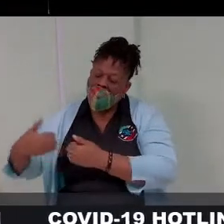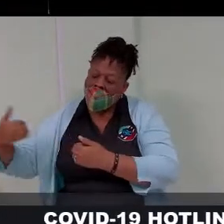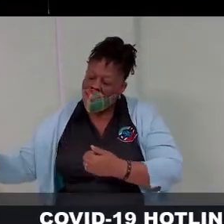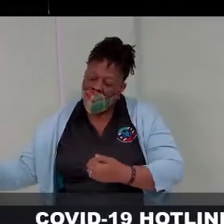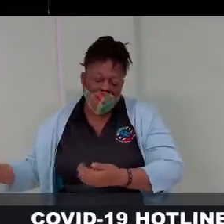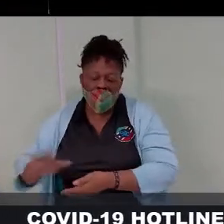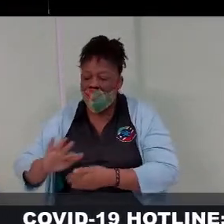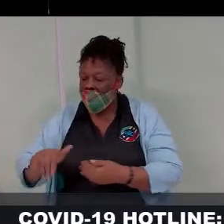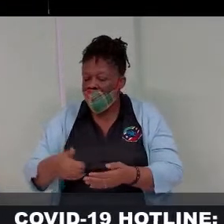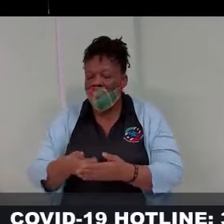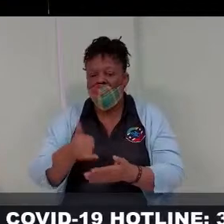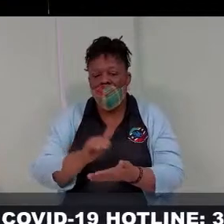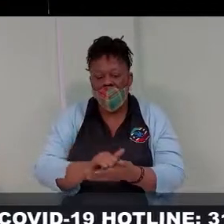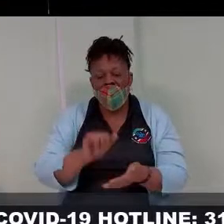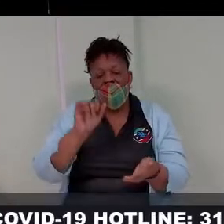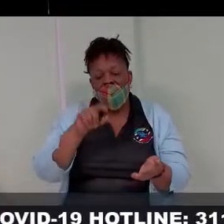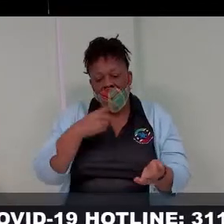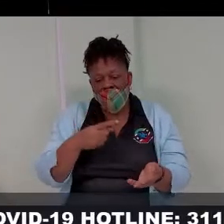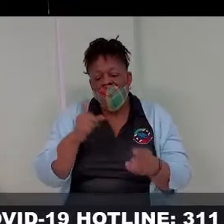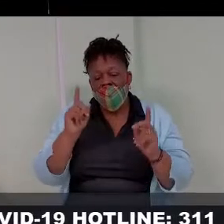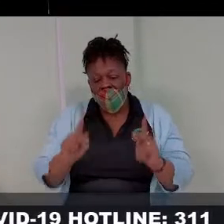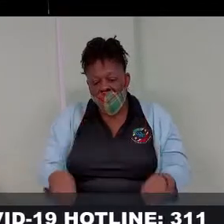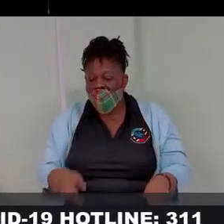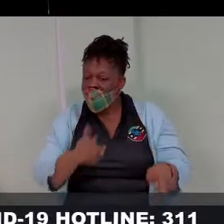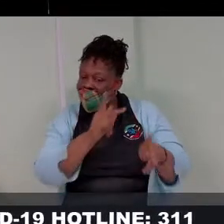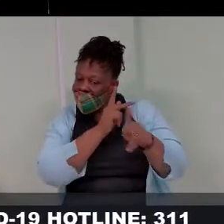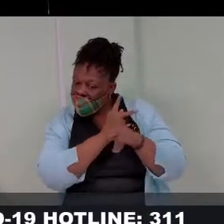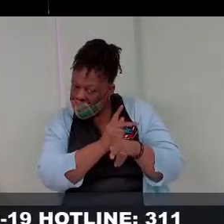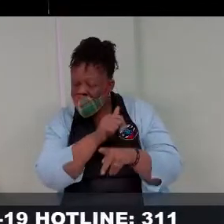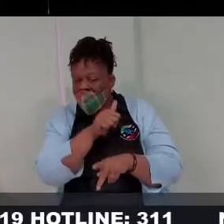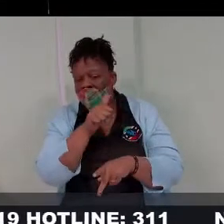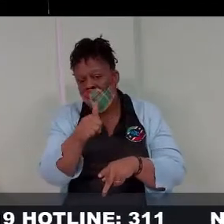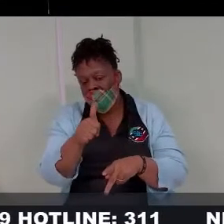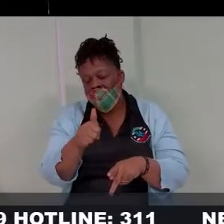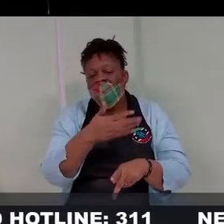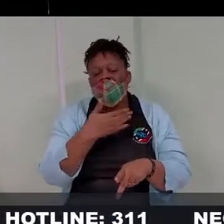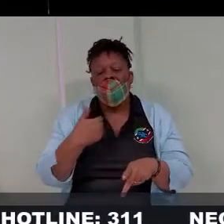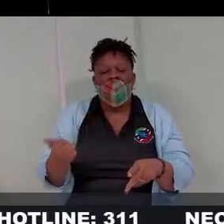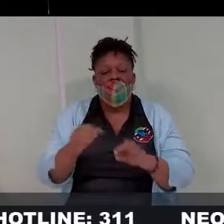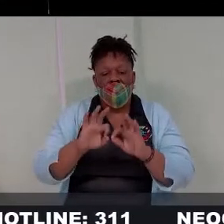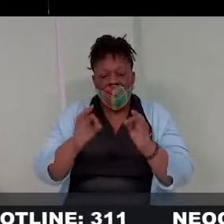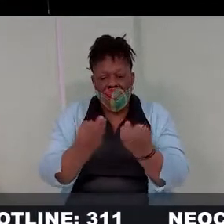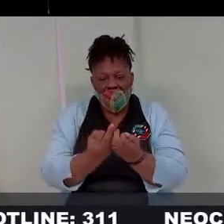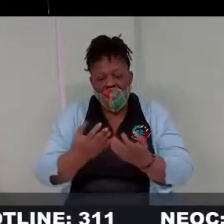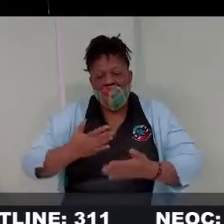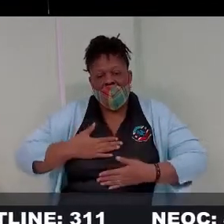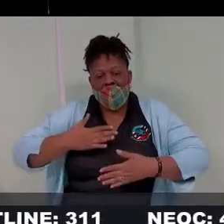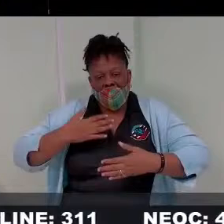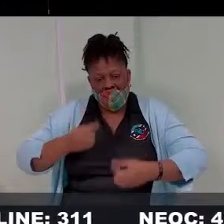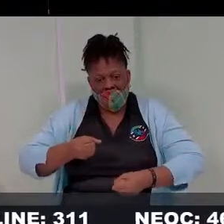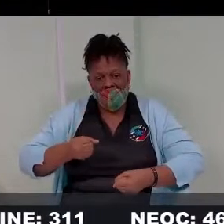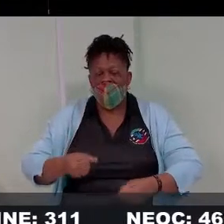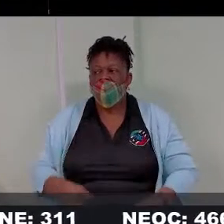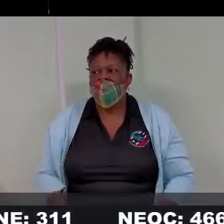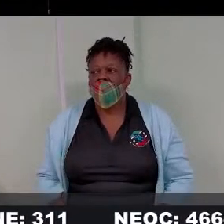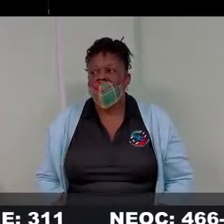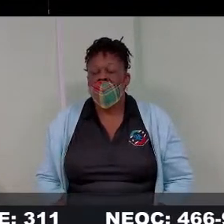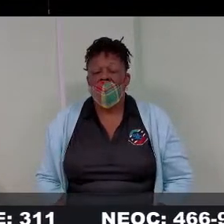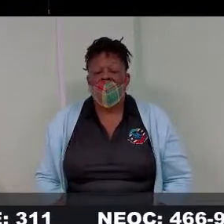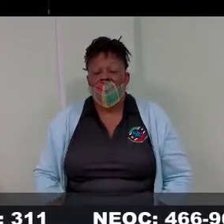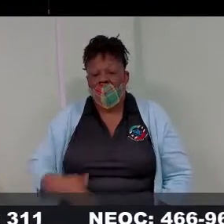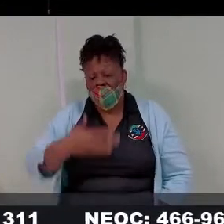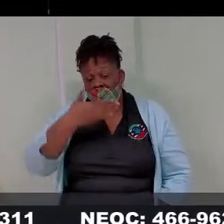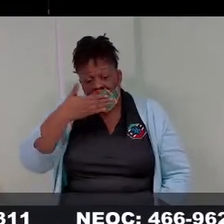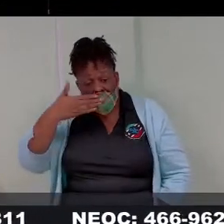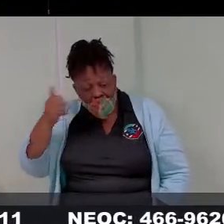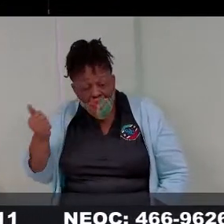in place for our safety, our health. An ounce of prevention is worth a